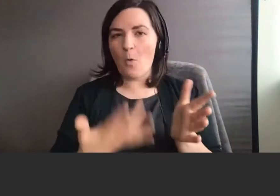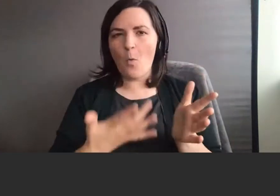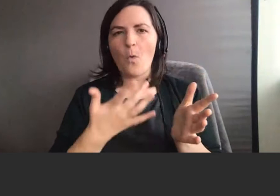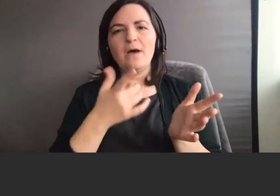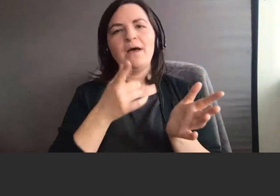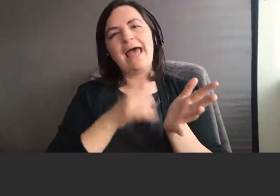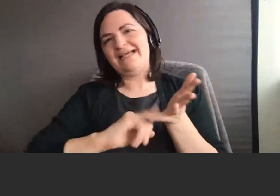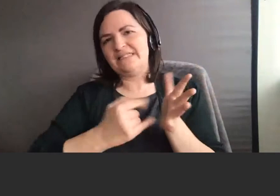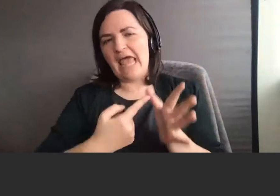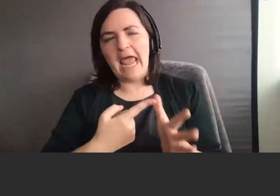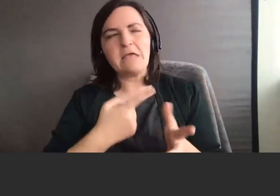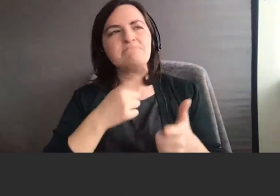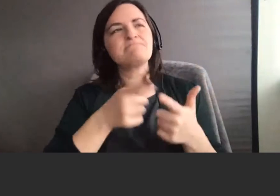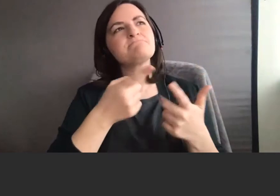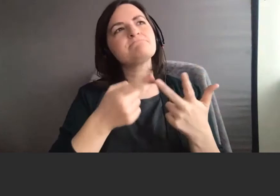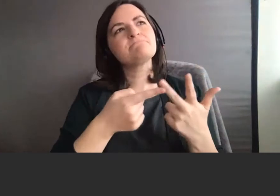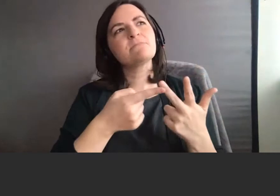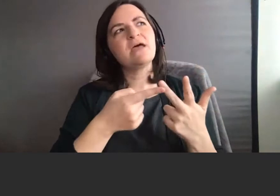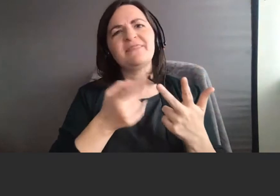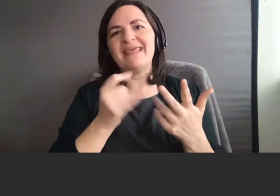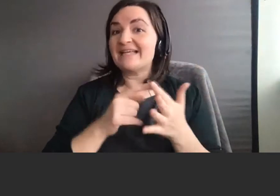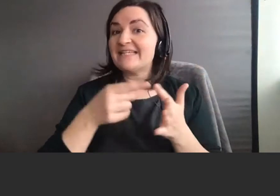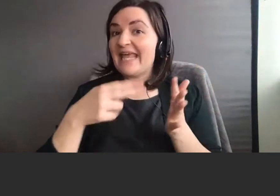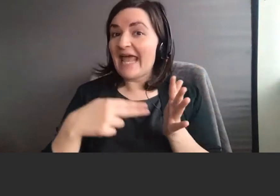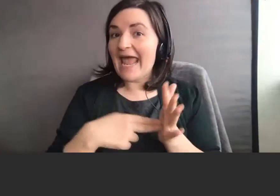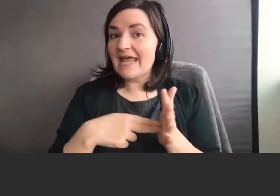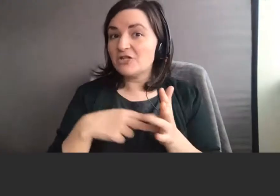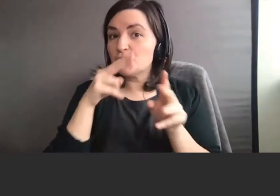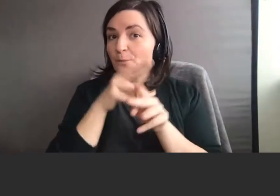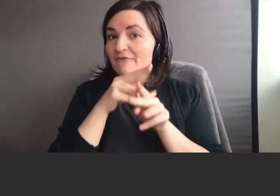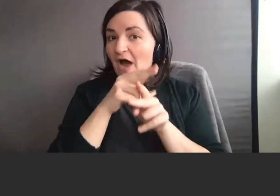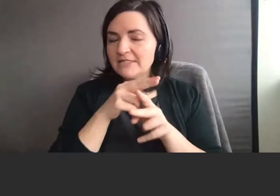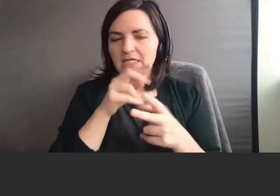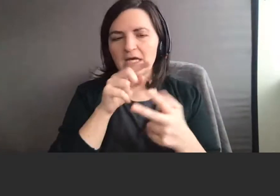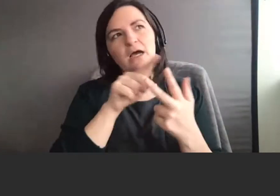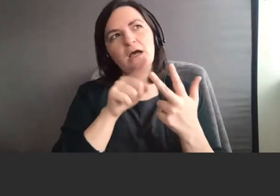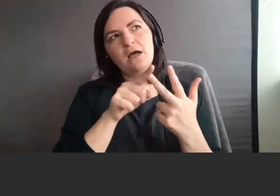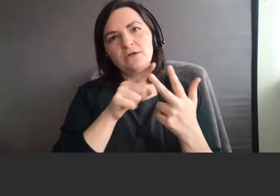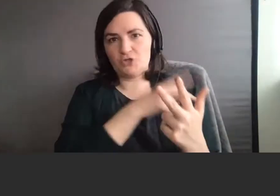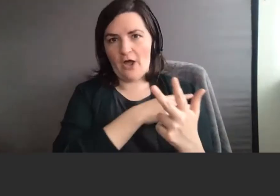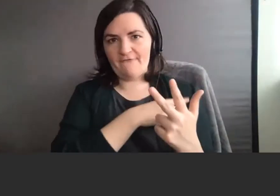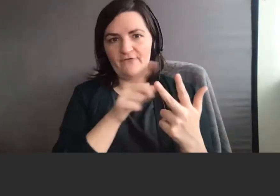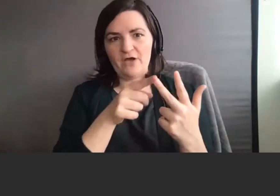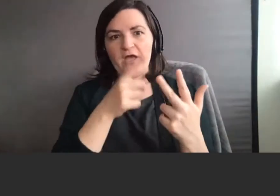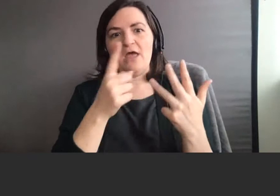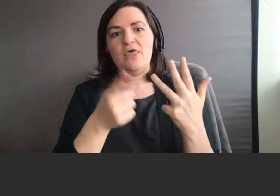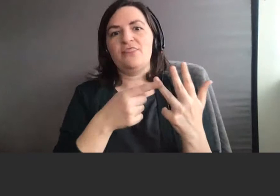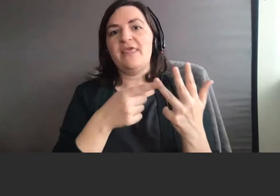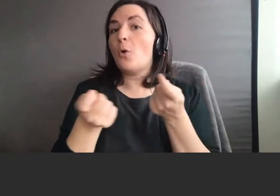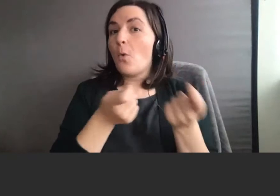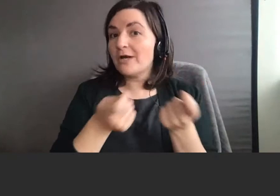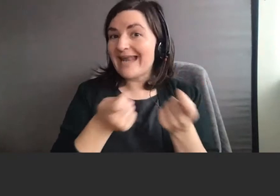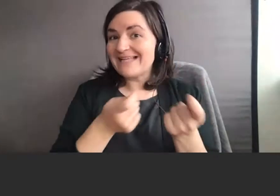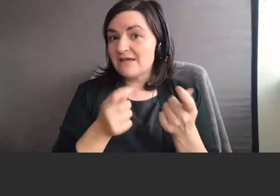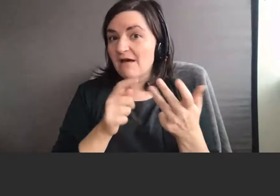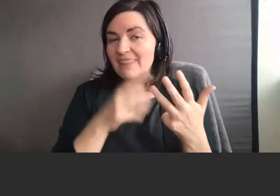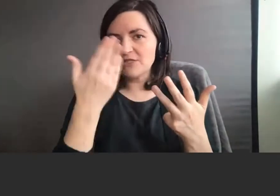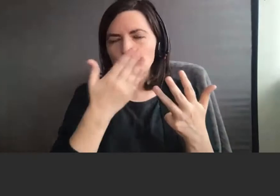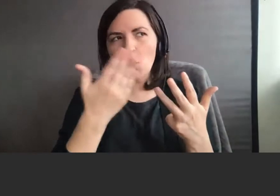to interview the special educational needs supervisor, special educational needs coordinator in the school, and